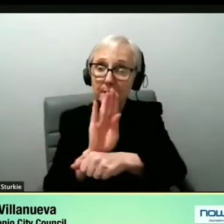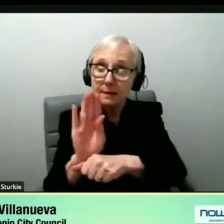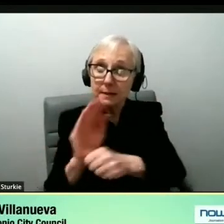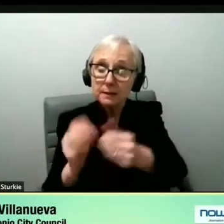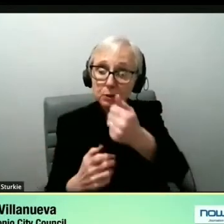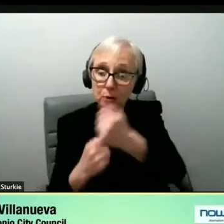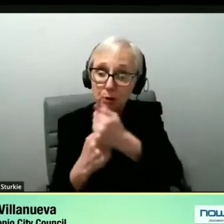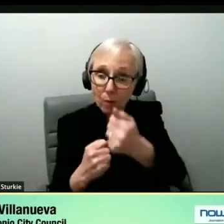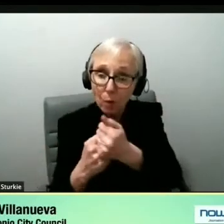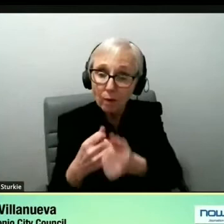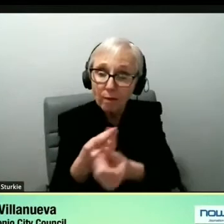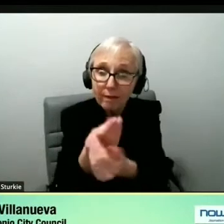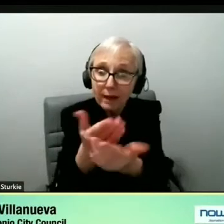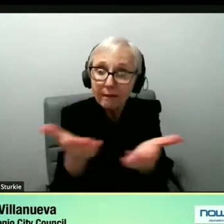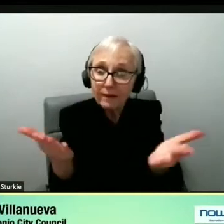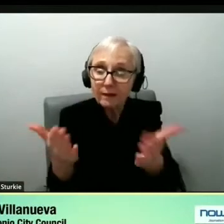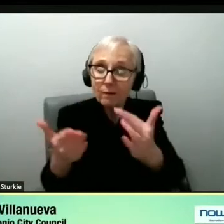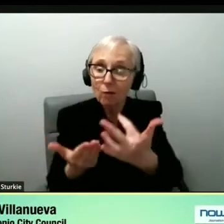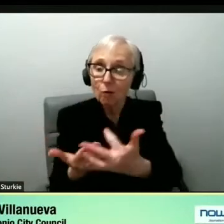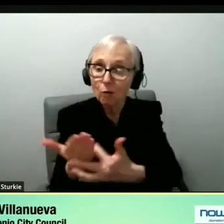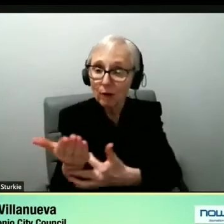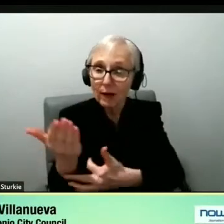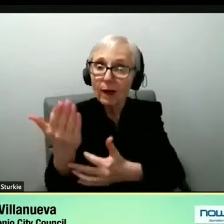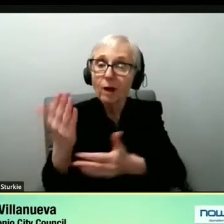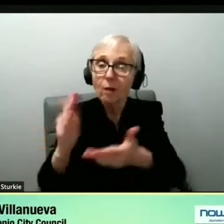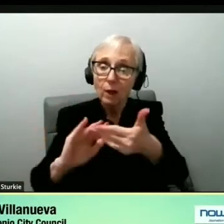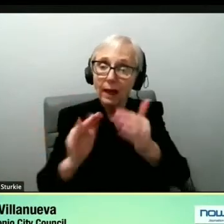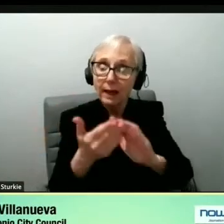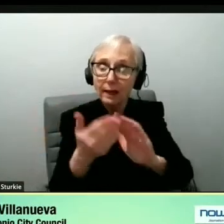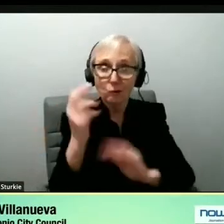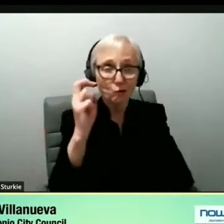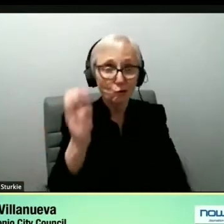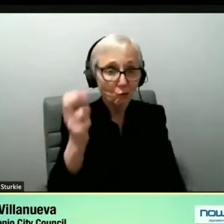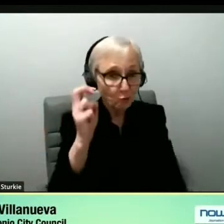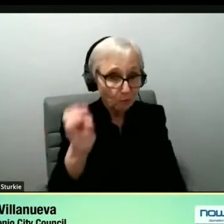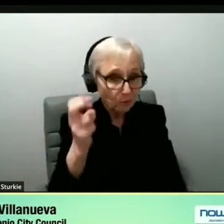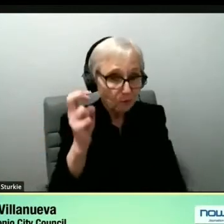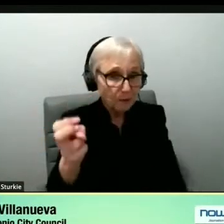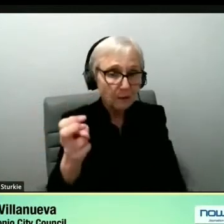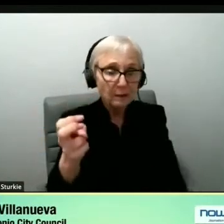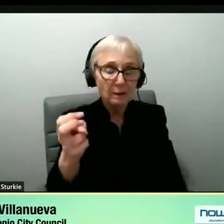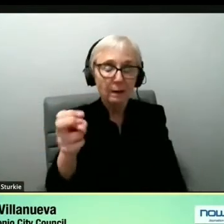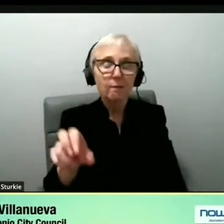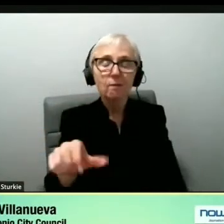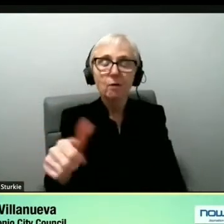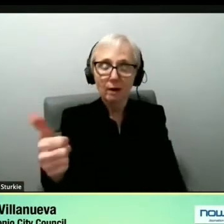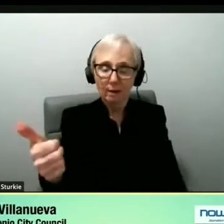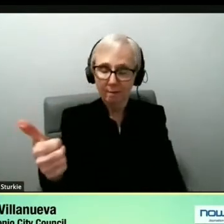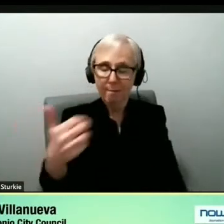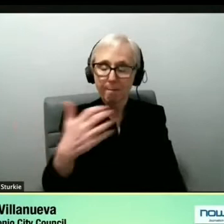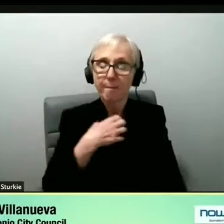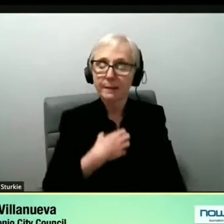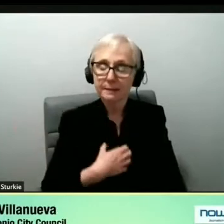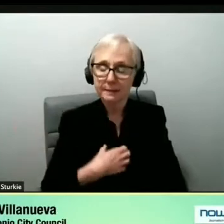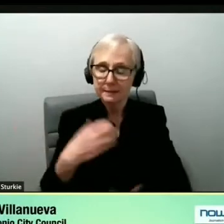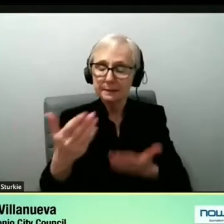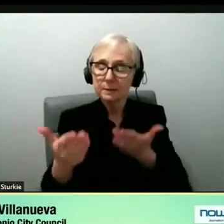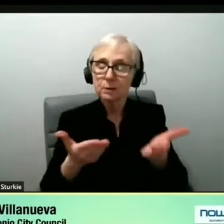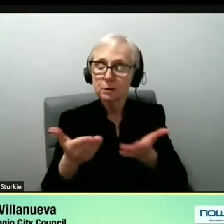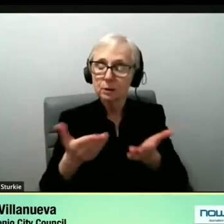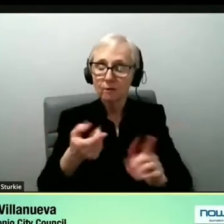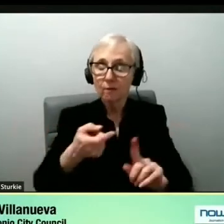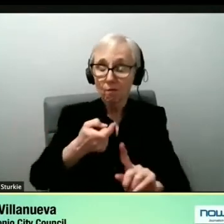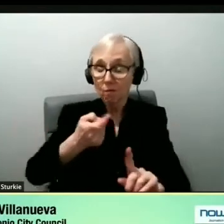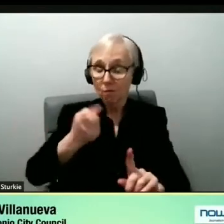that I have given throughout the community, also for transportation and others. My desire to serve really comes from